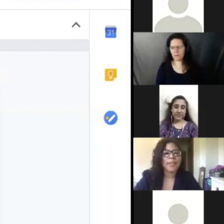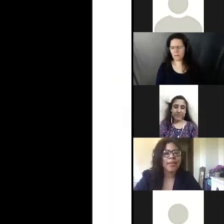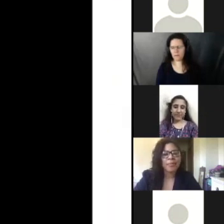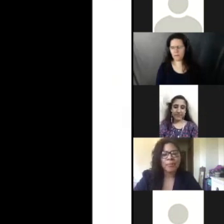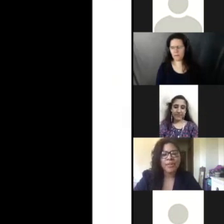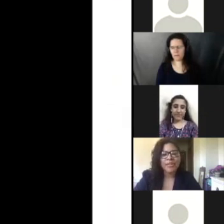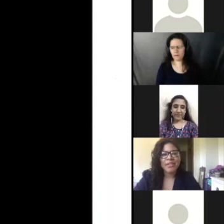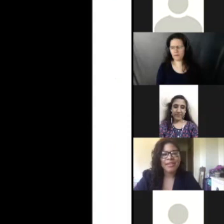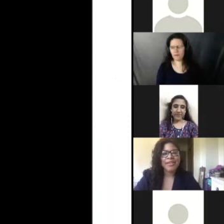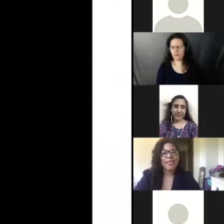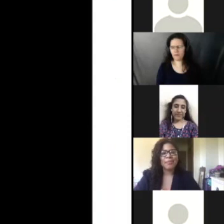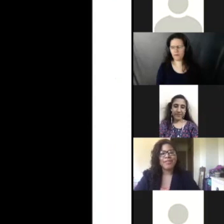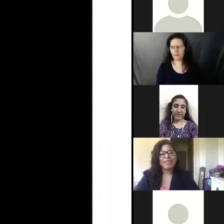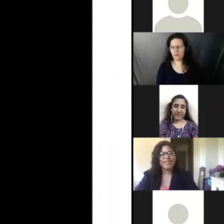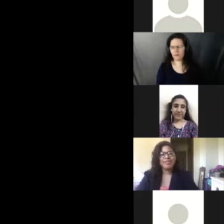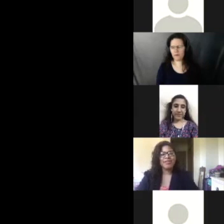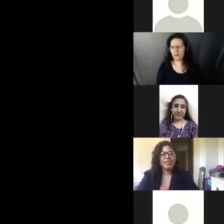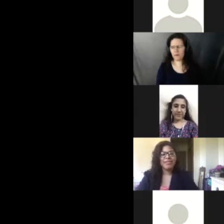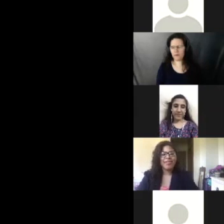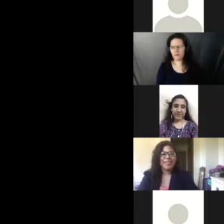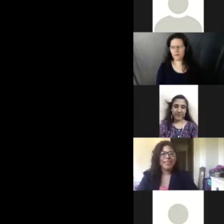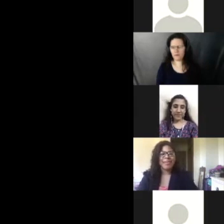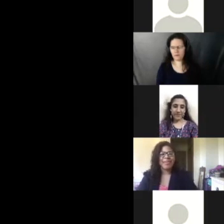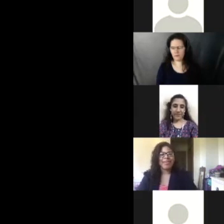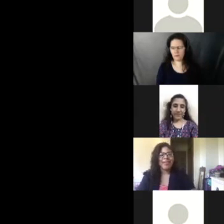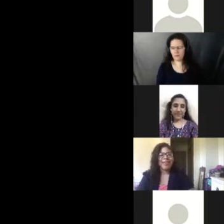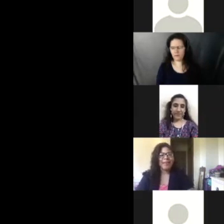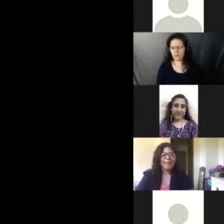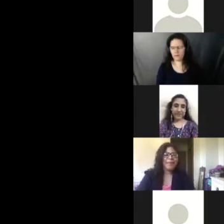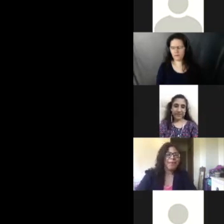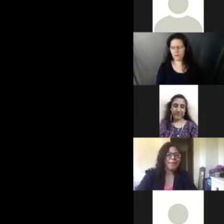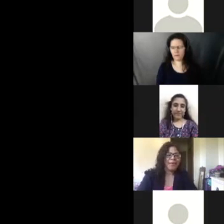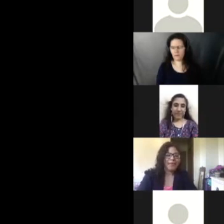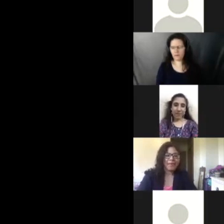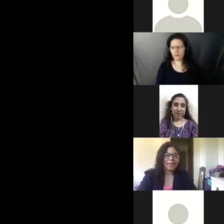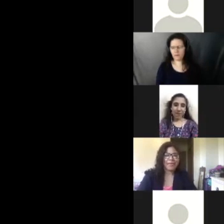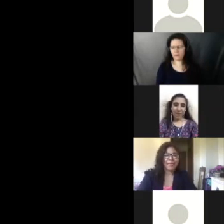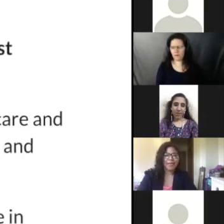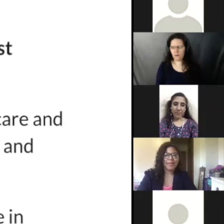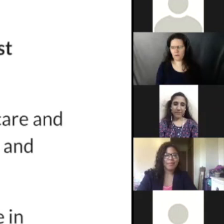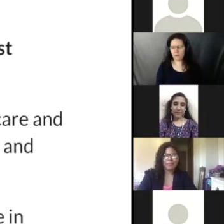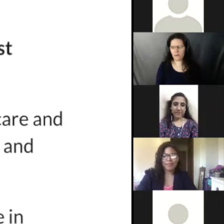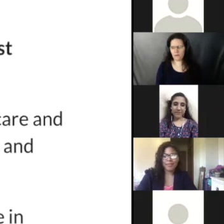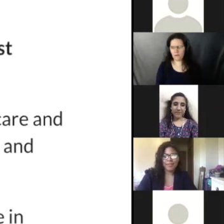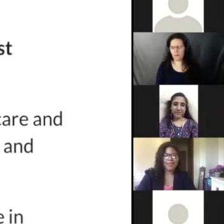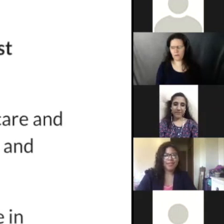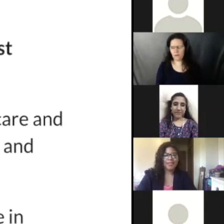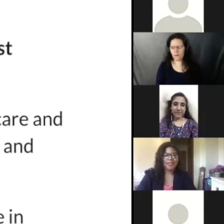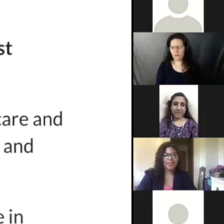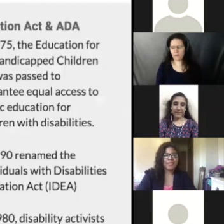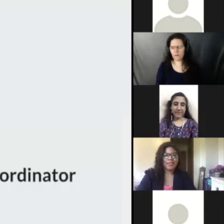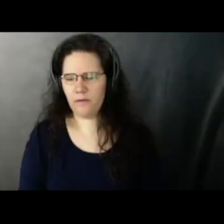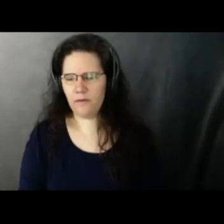Can everybody see the presentation? It's currently loading. Yes, we can see